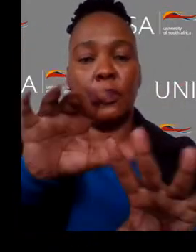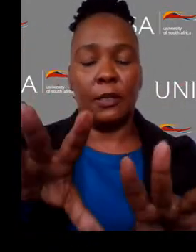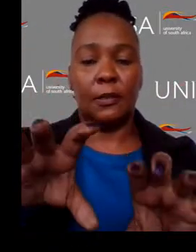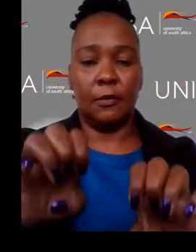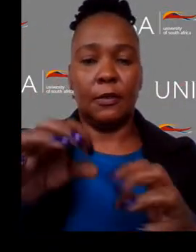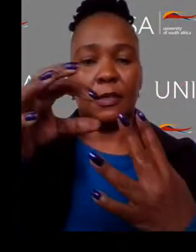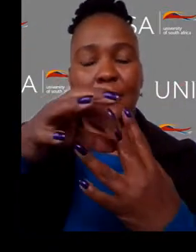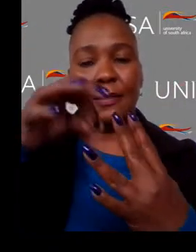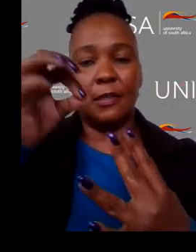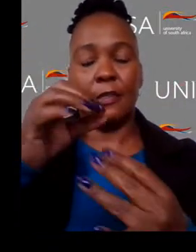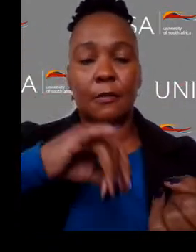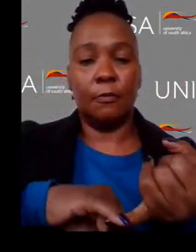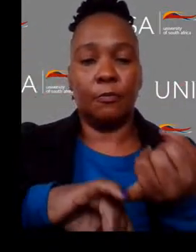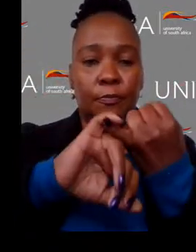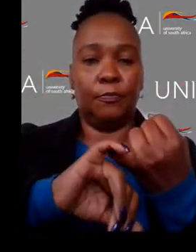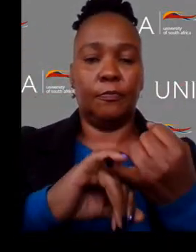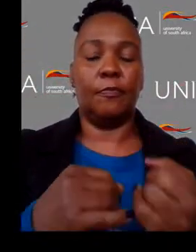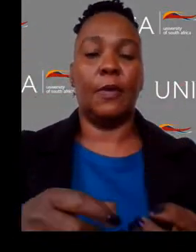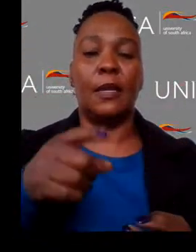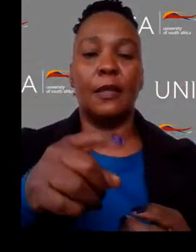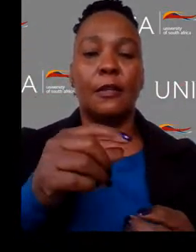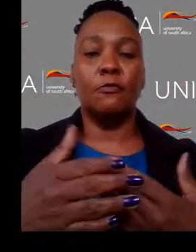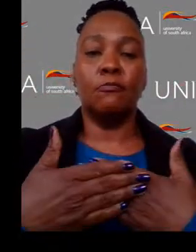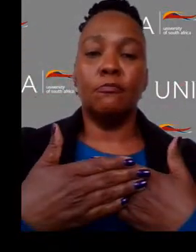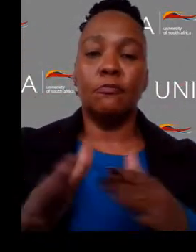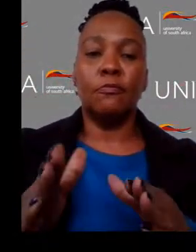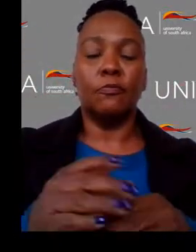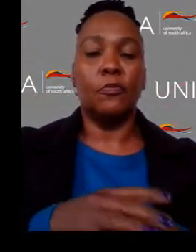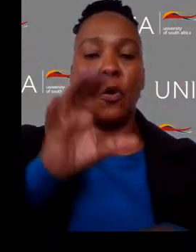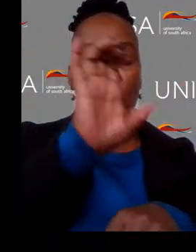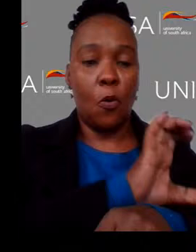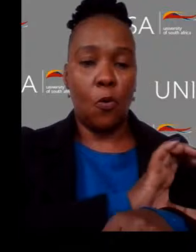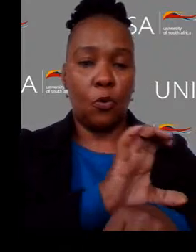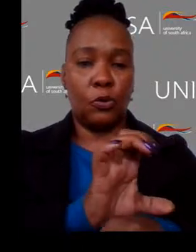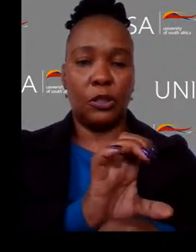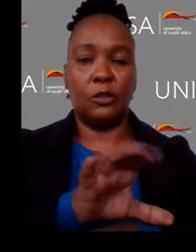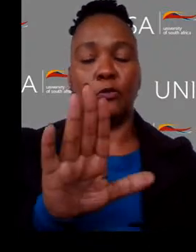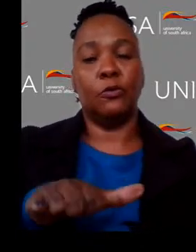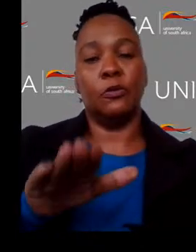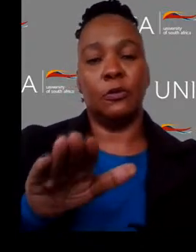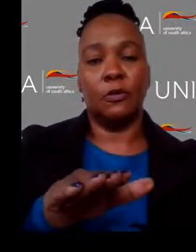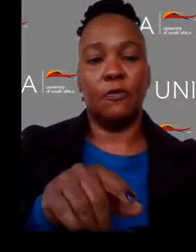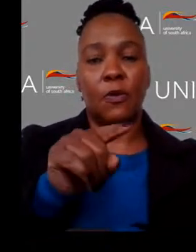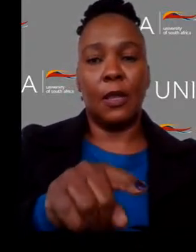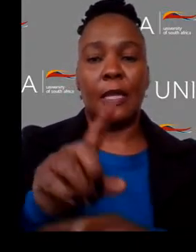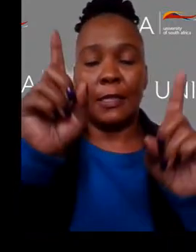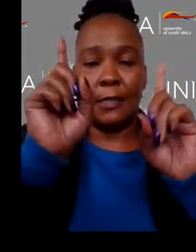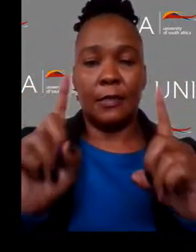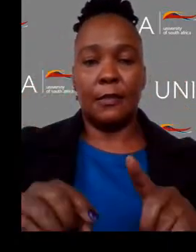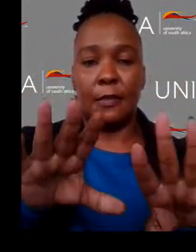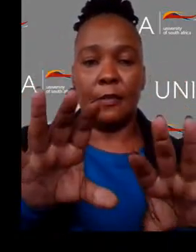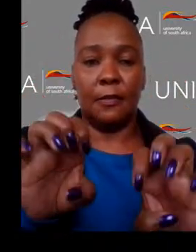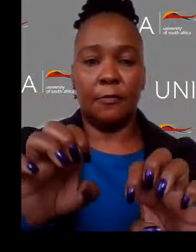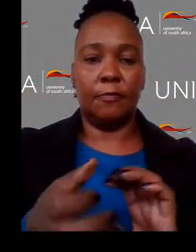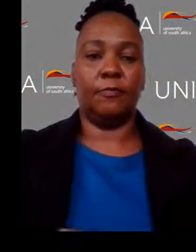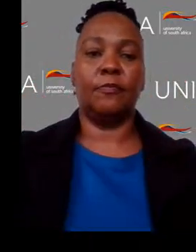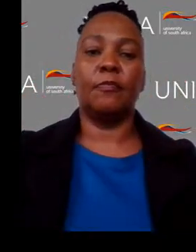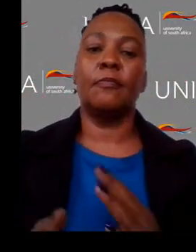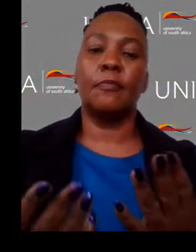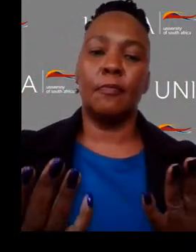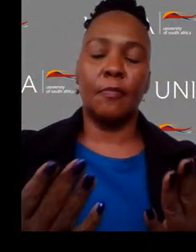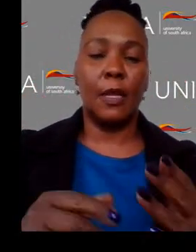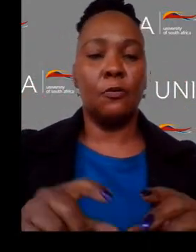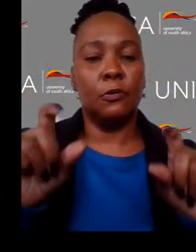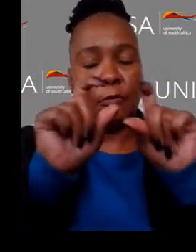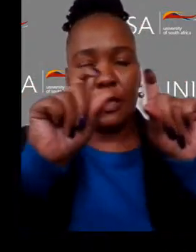select the module. And this will open up your college's instance for that specific exam. Now here, I just want to highlight,